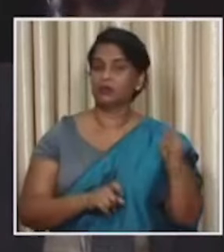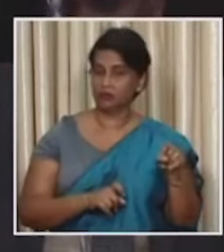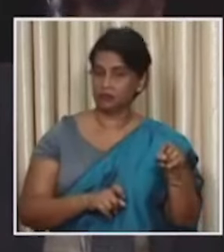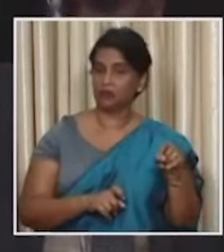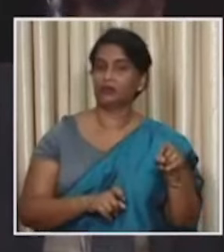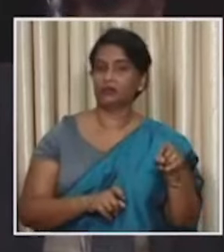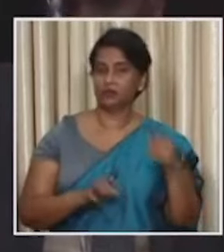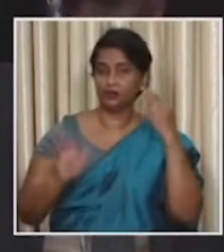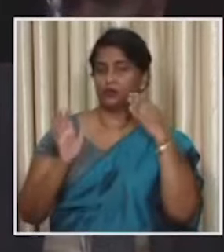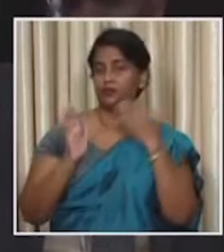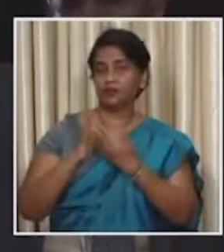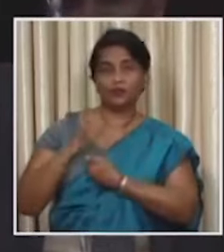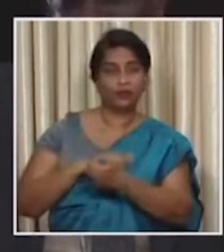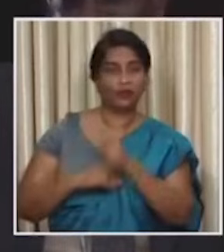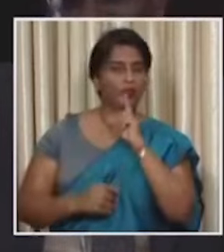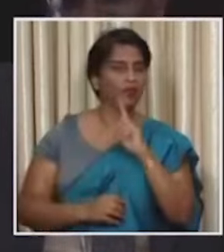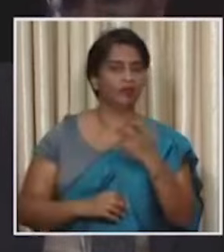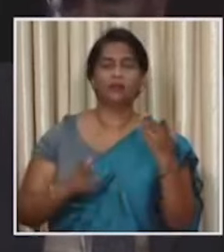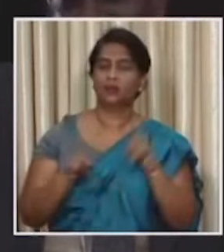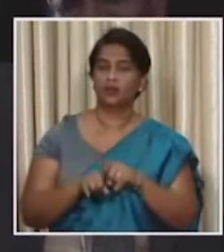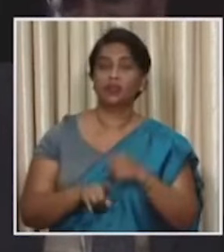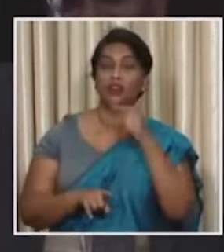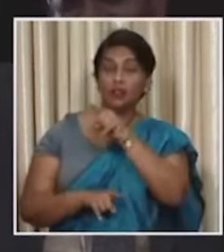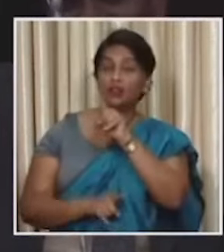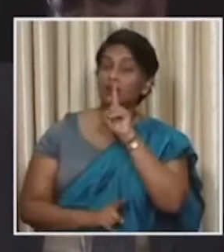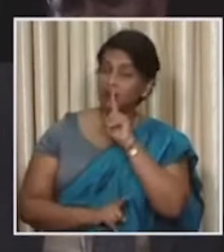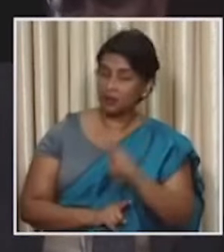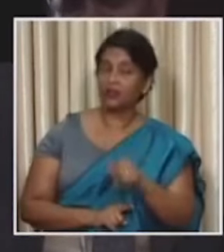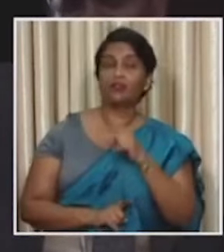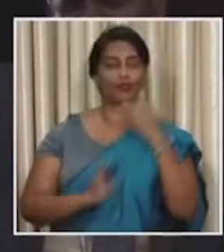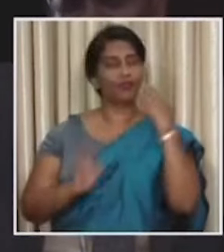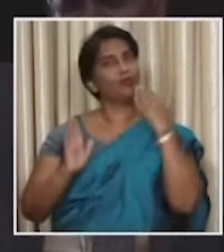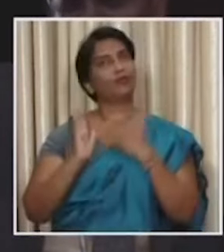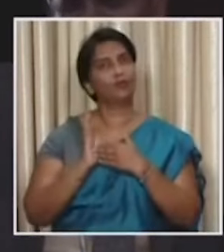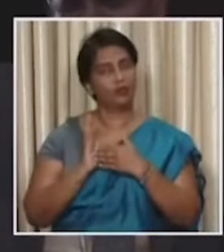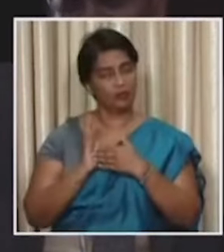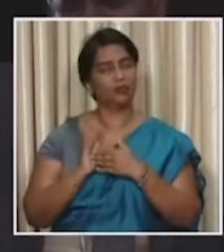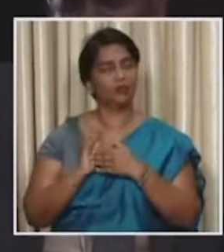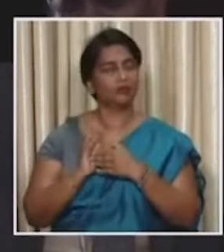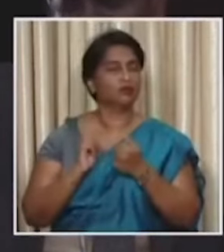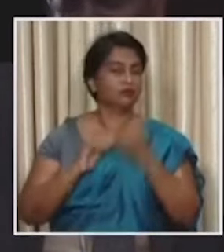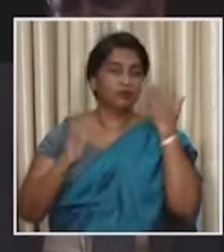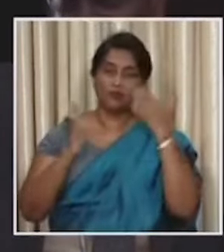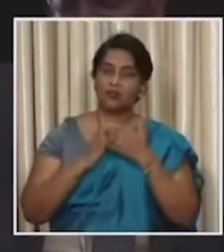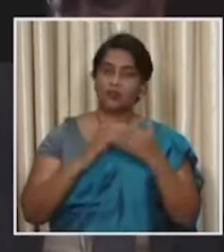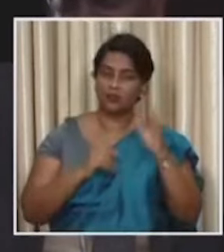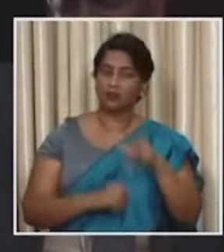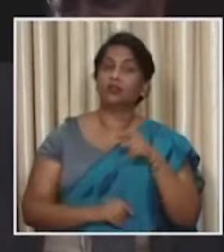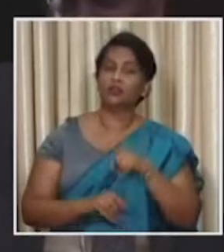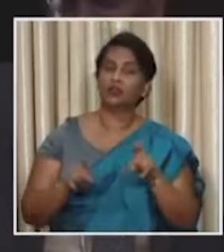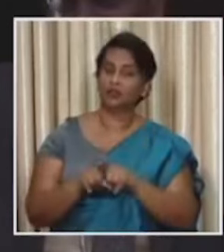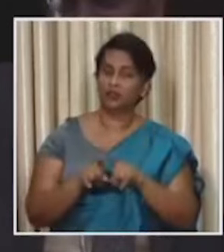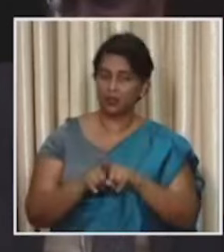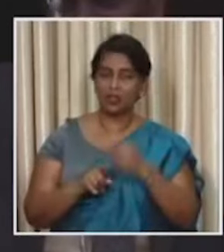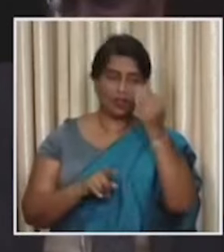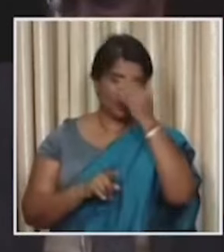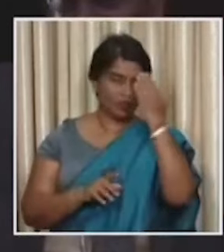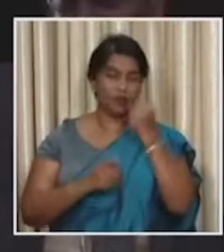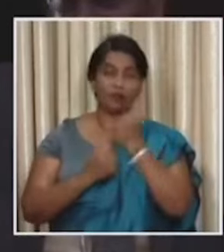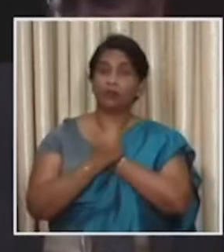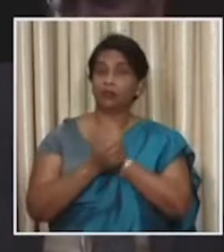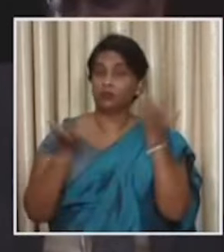him to look into this matter, as well as the question of Tamil political prisoners. There are 9 who